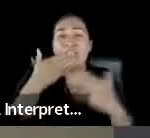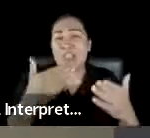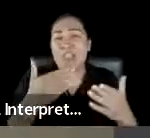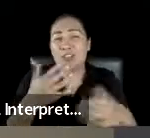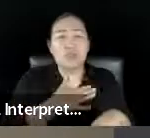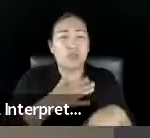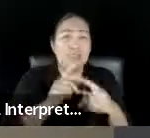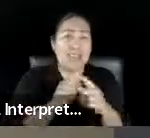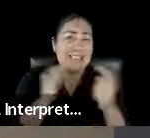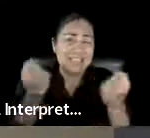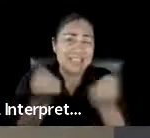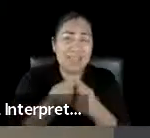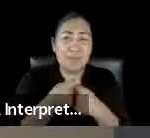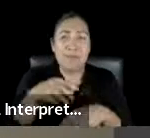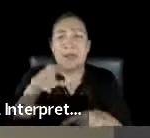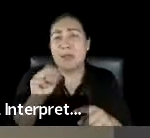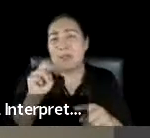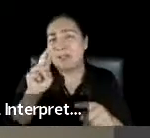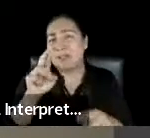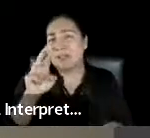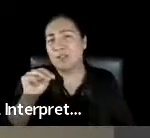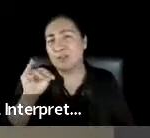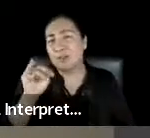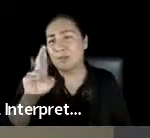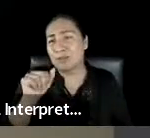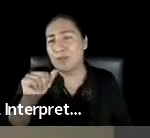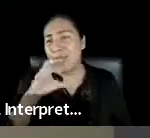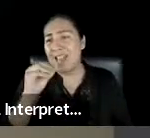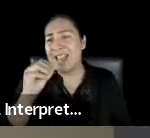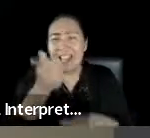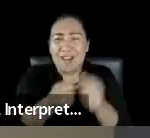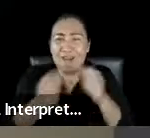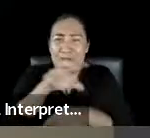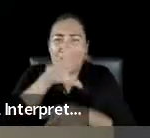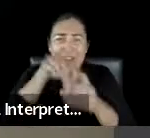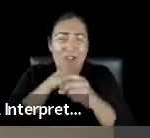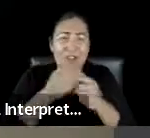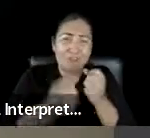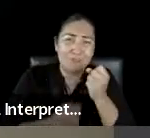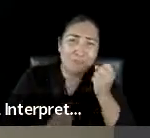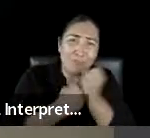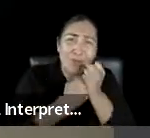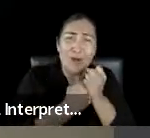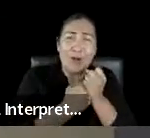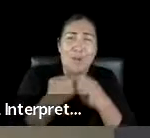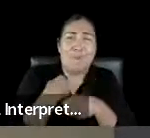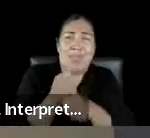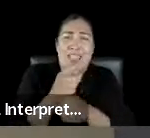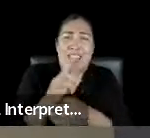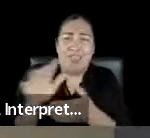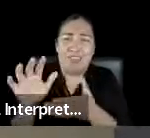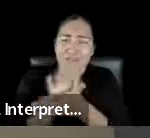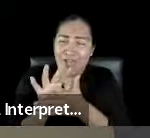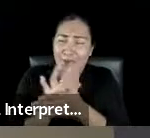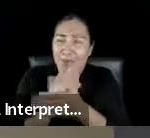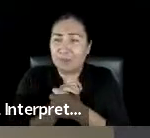my team, Mr. Miura, and everyone who was involved and supported us with the making of this film.